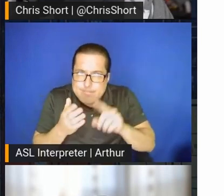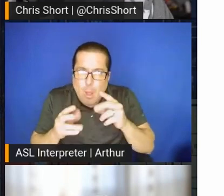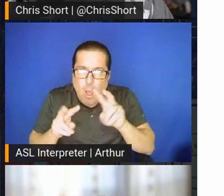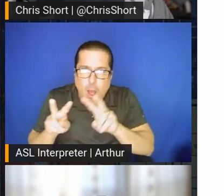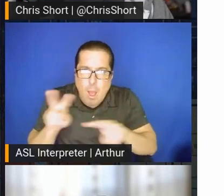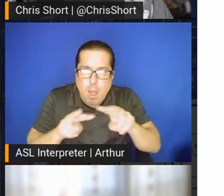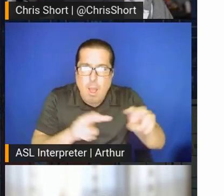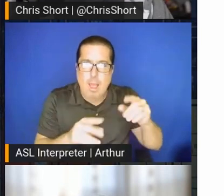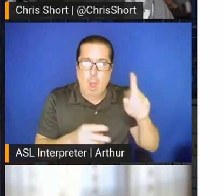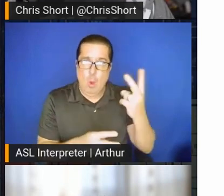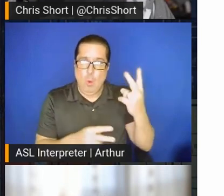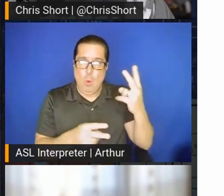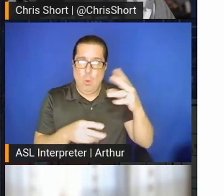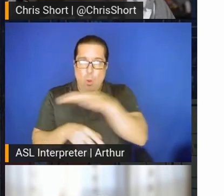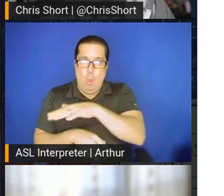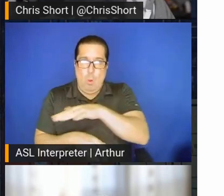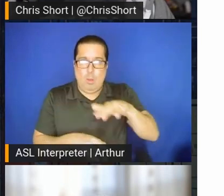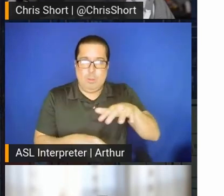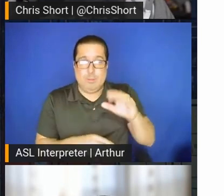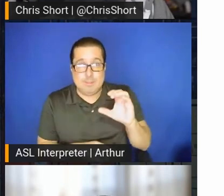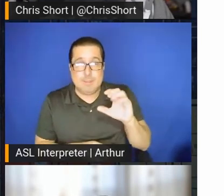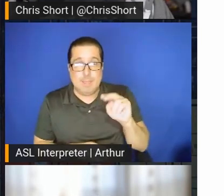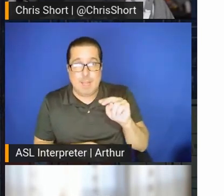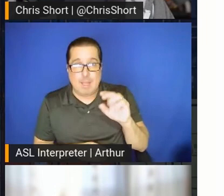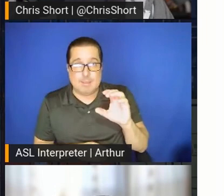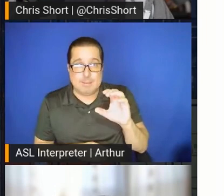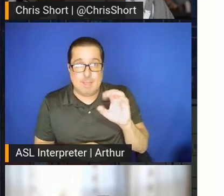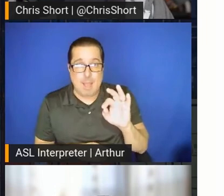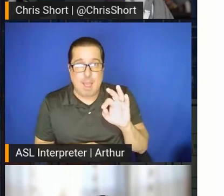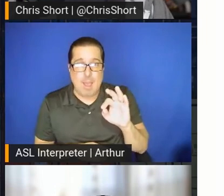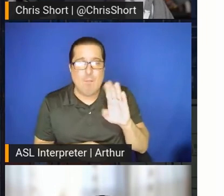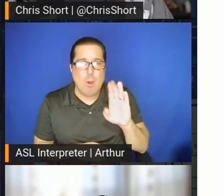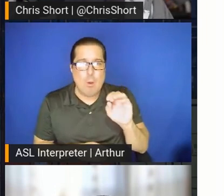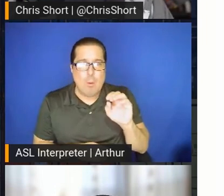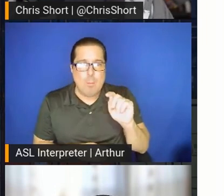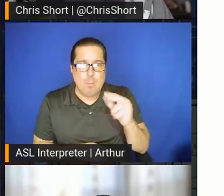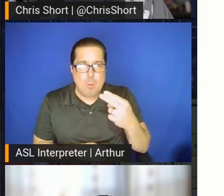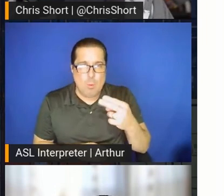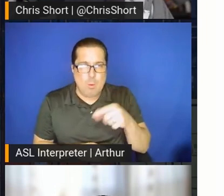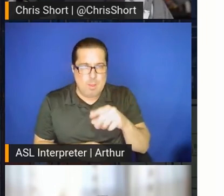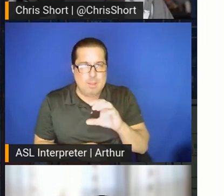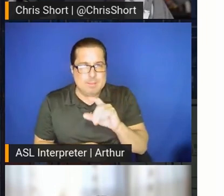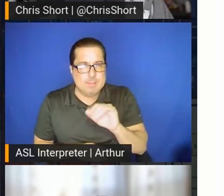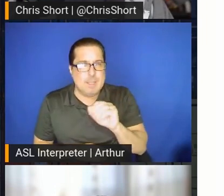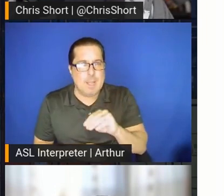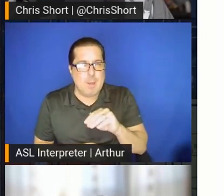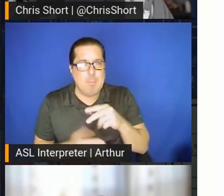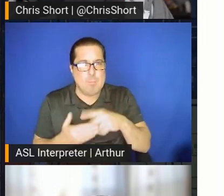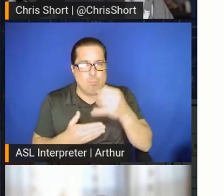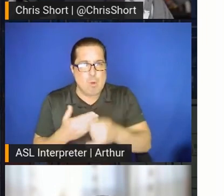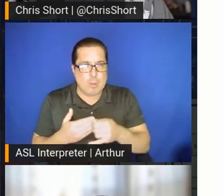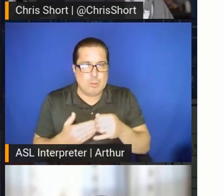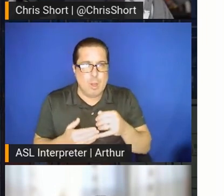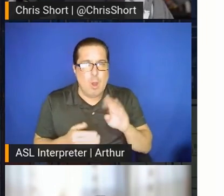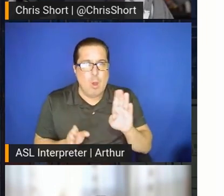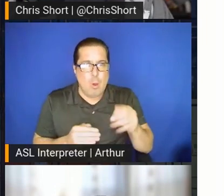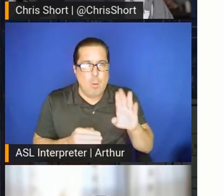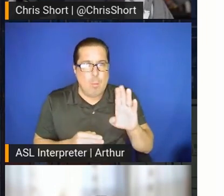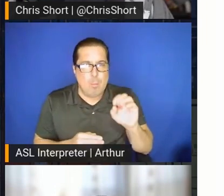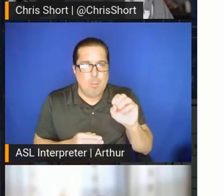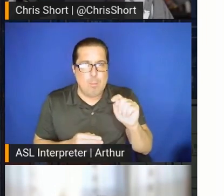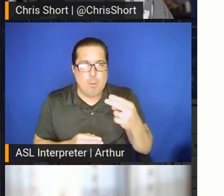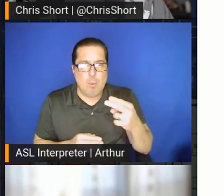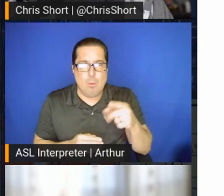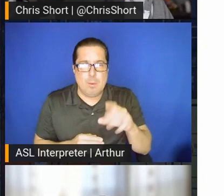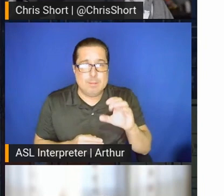to be over by the CNCF booth, and we're going to have a Cilium project booth, because Cilium is a project that